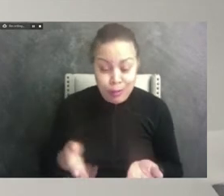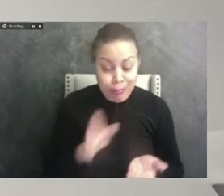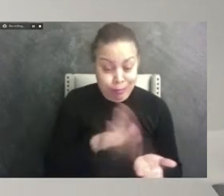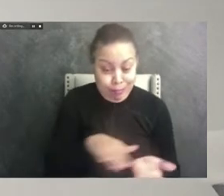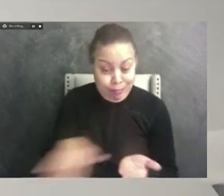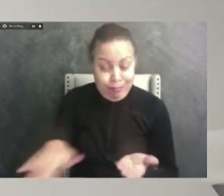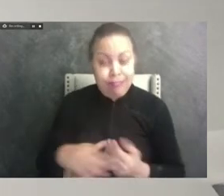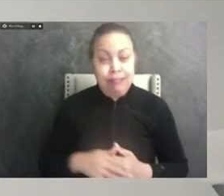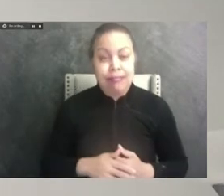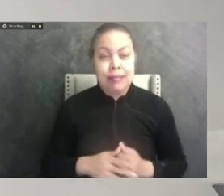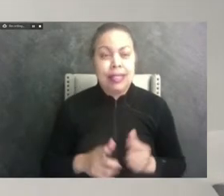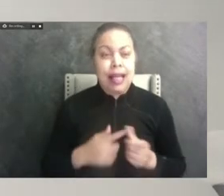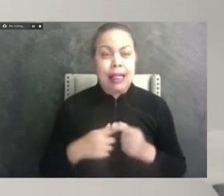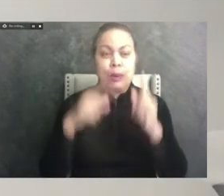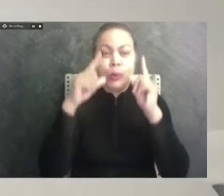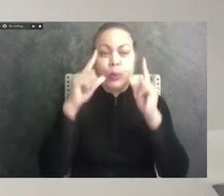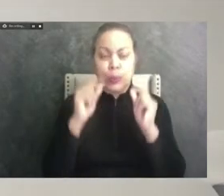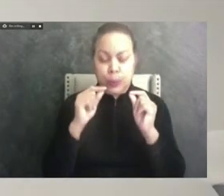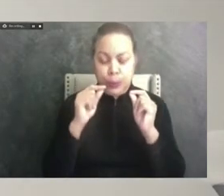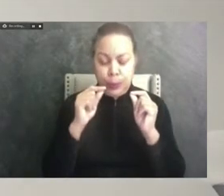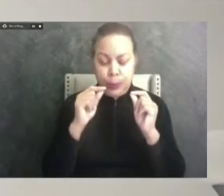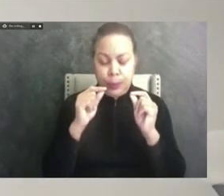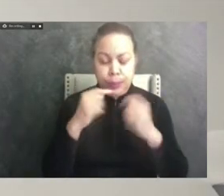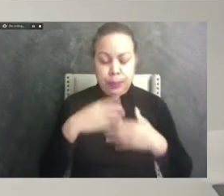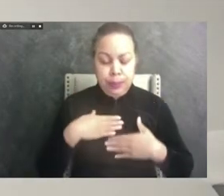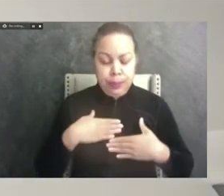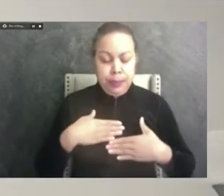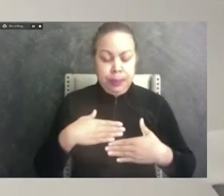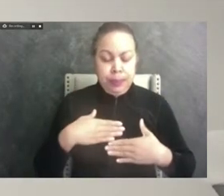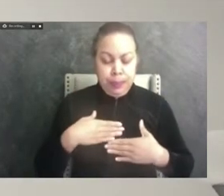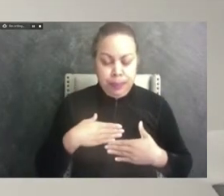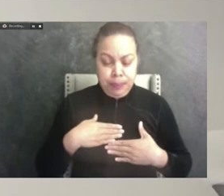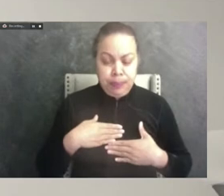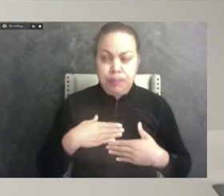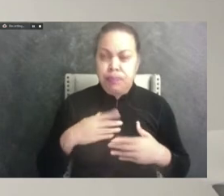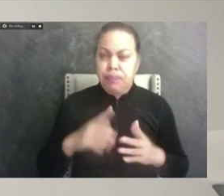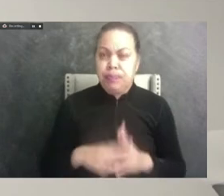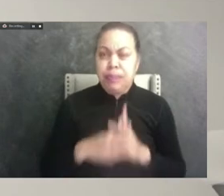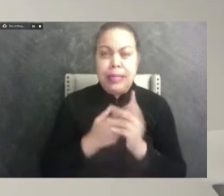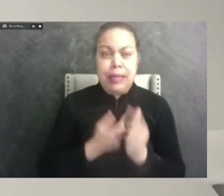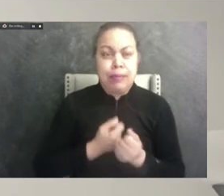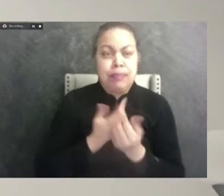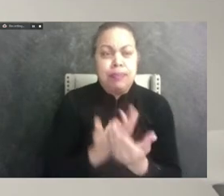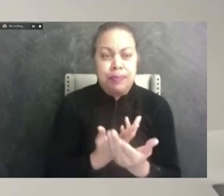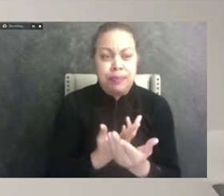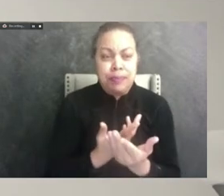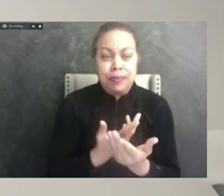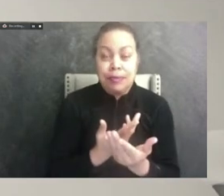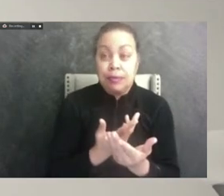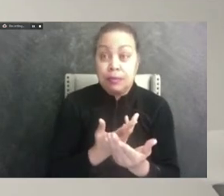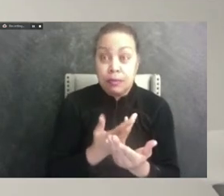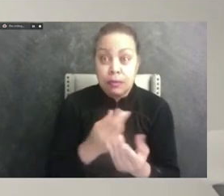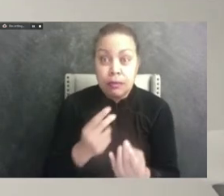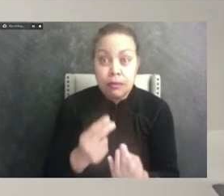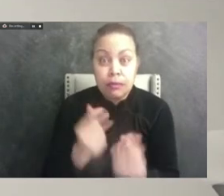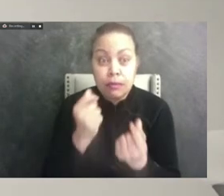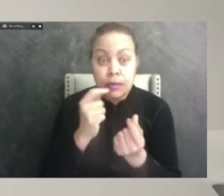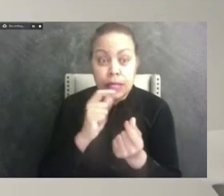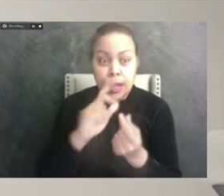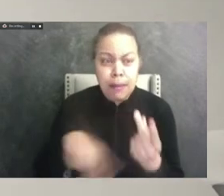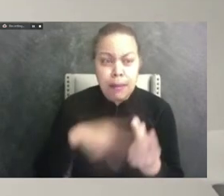minute, took a breath, and began. From her mouth, perfect